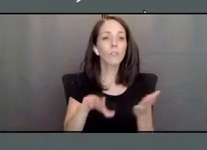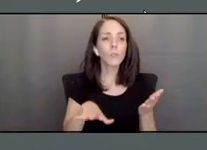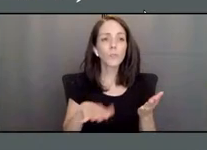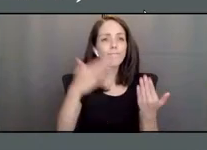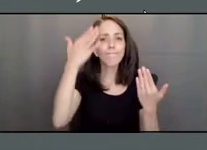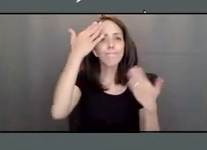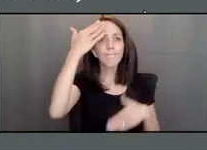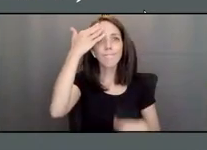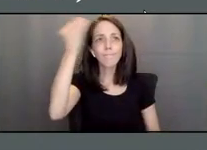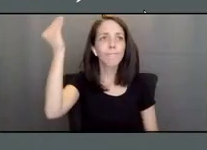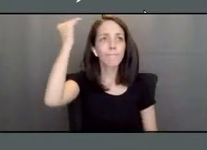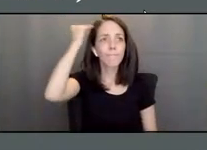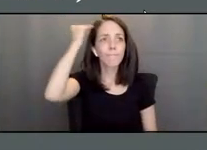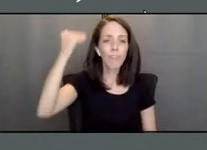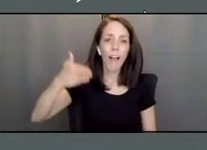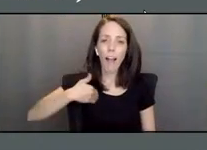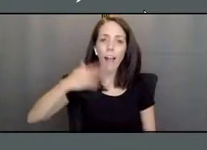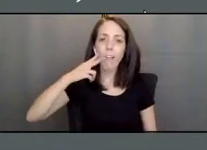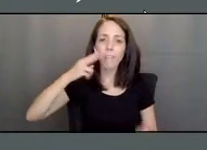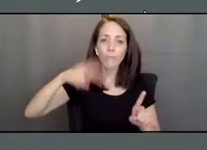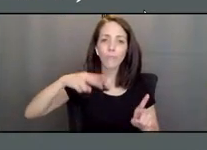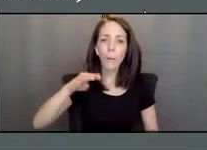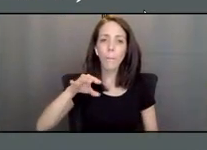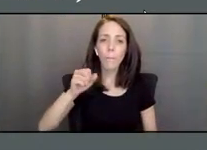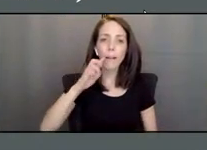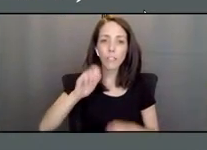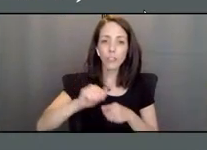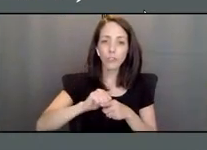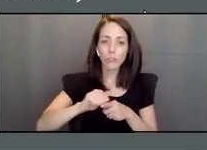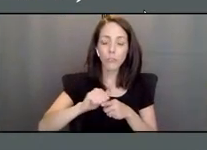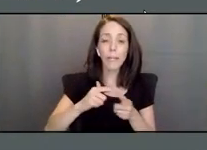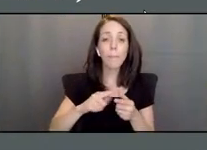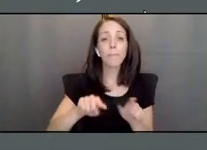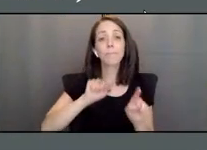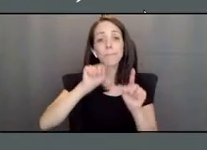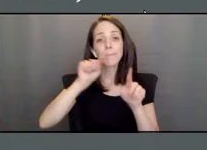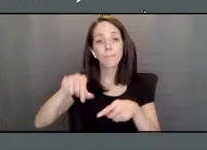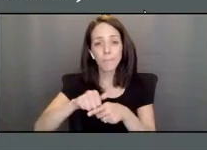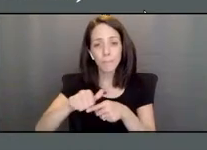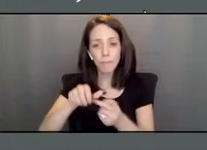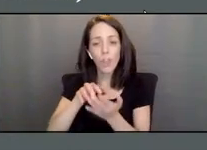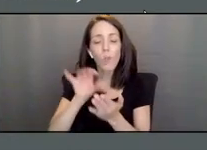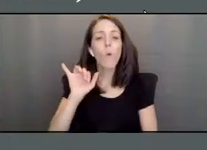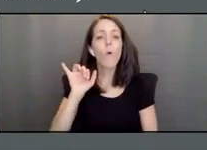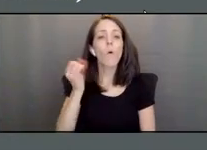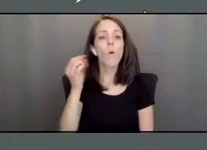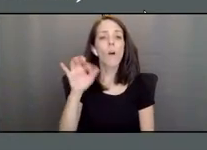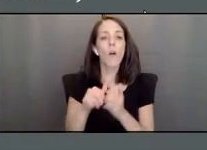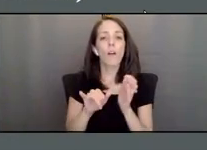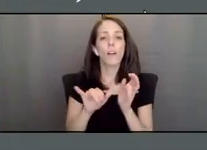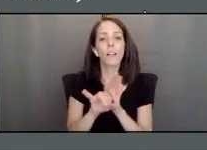is ongoing. And the CDI will be updating training, which includes anti-racism education.